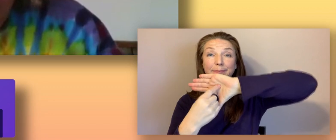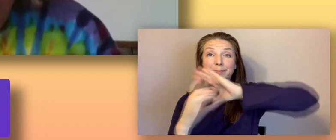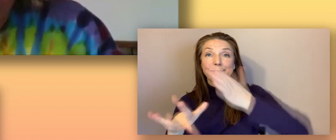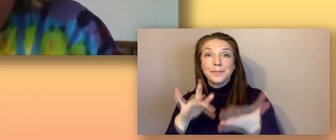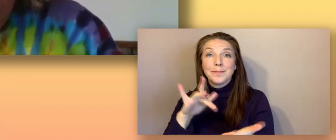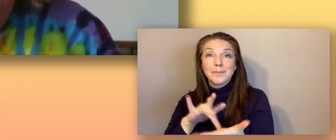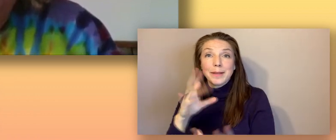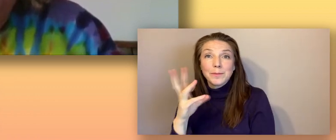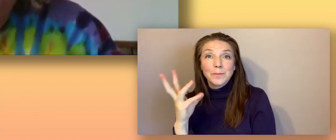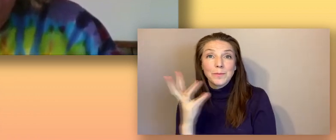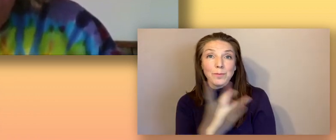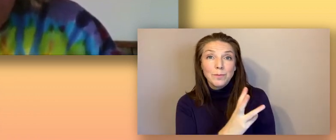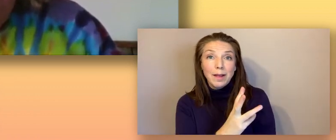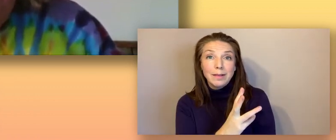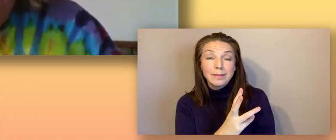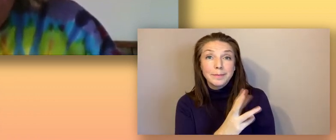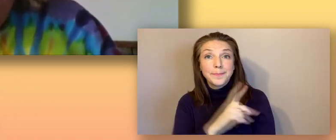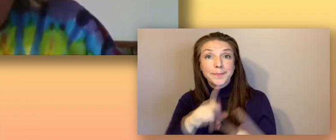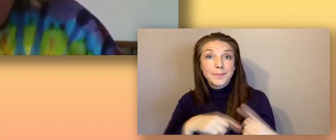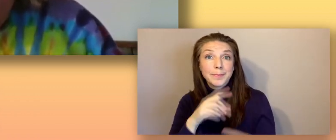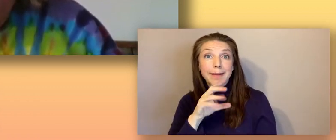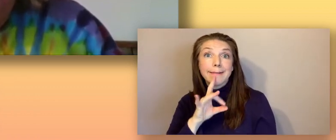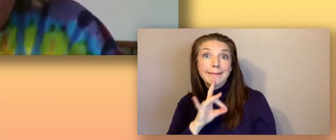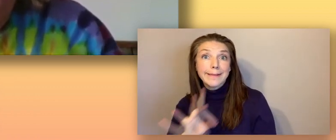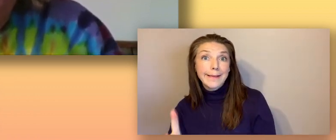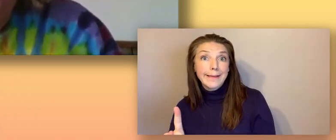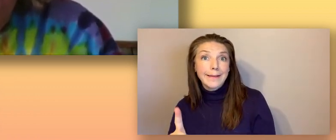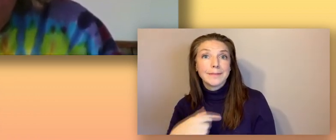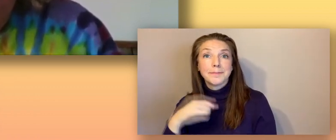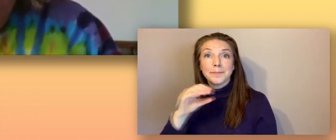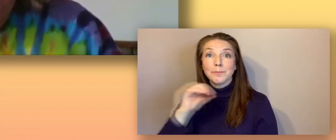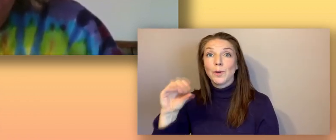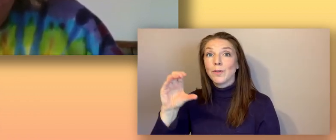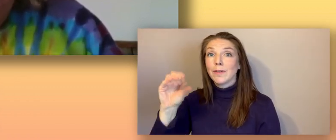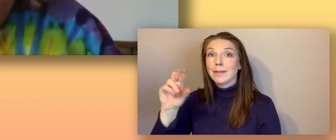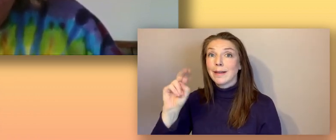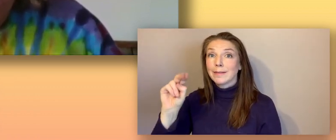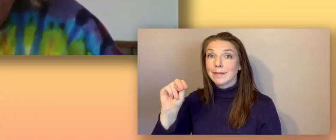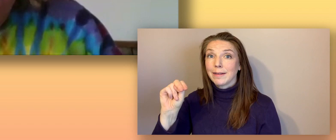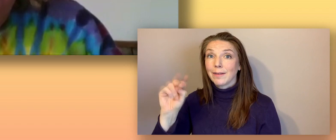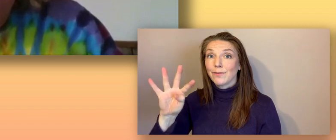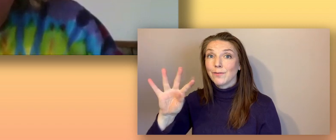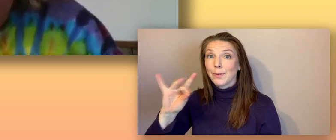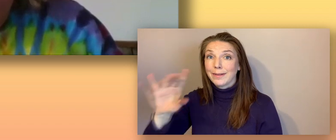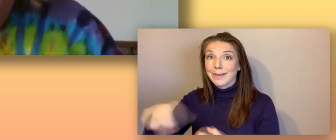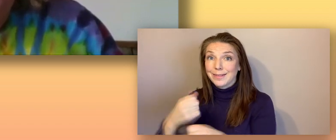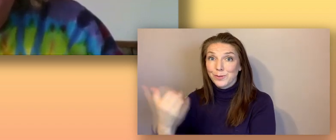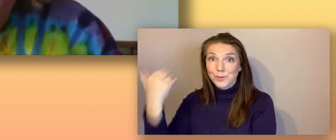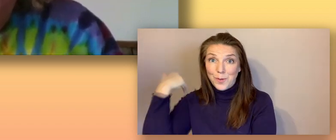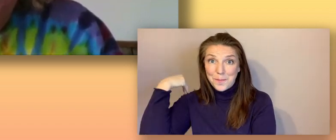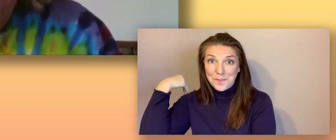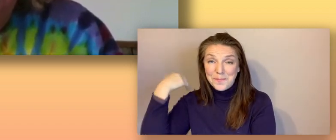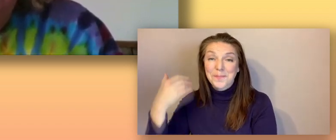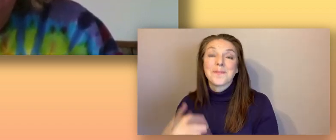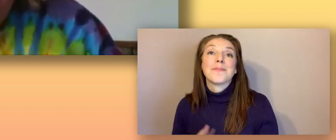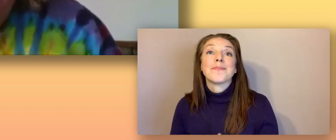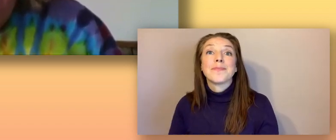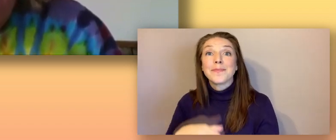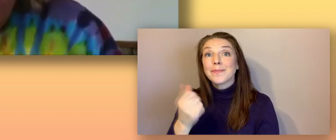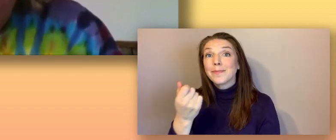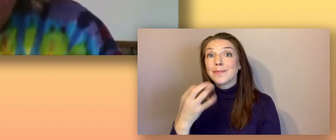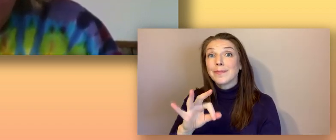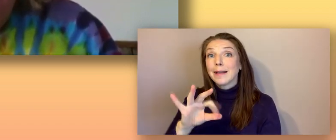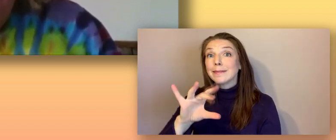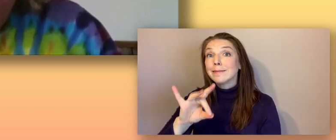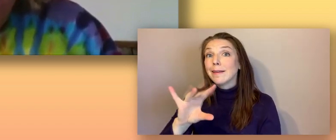Connecticut, where I was in second grade 48 years ago. In 1986, I moved to New York City, and I